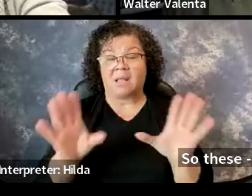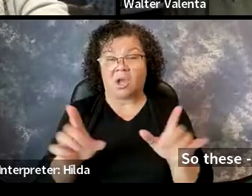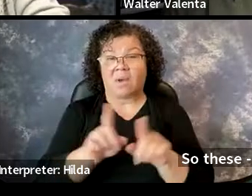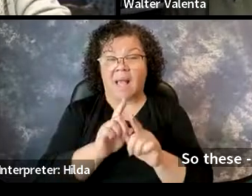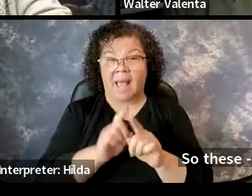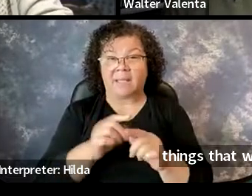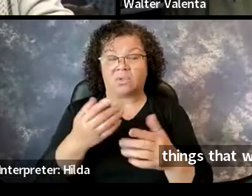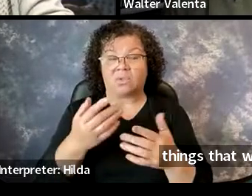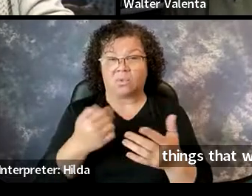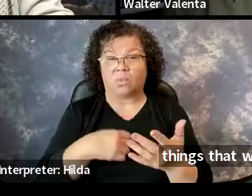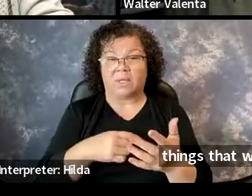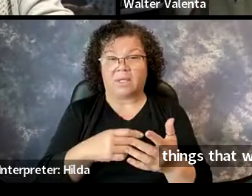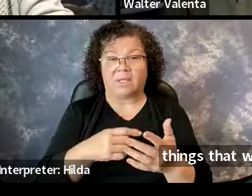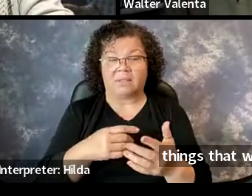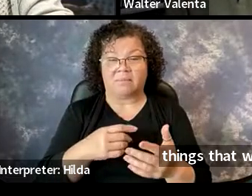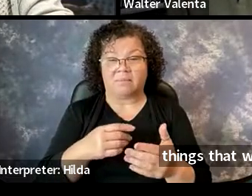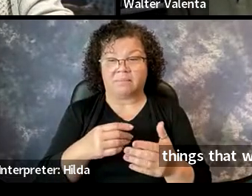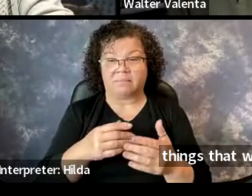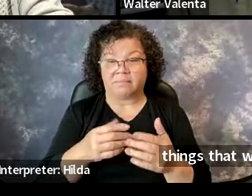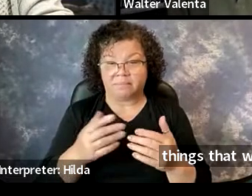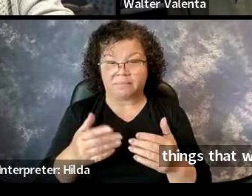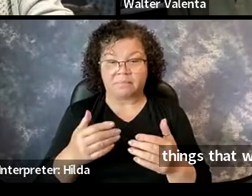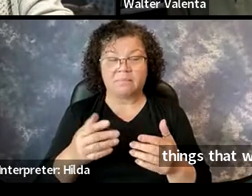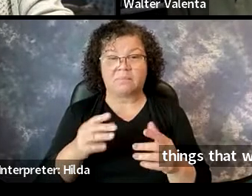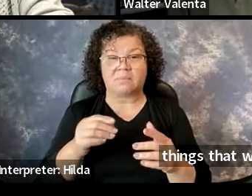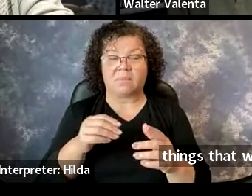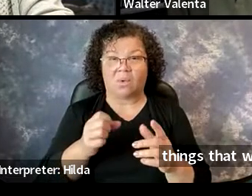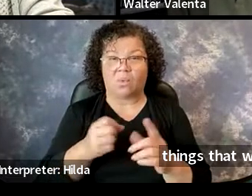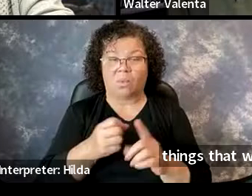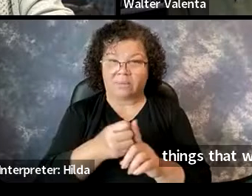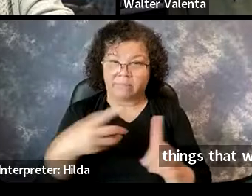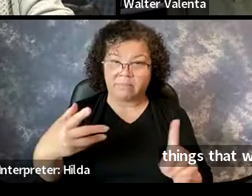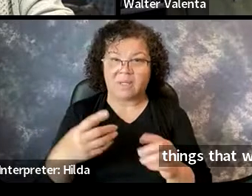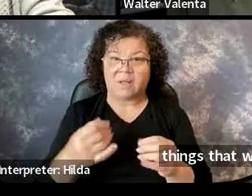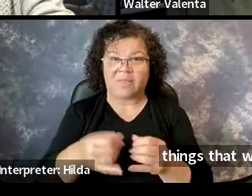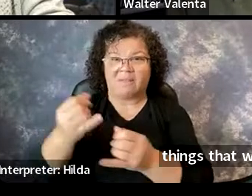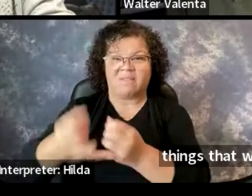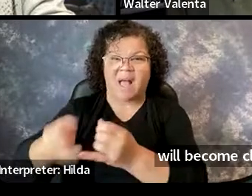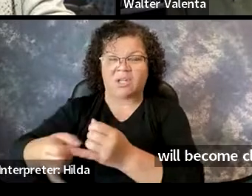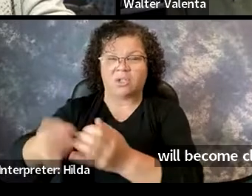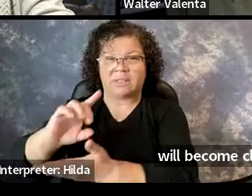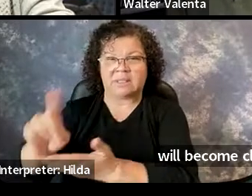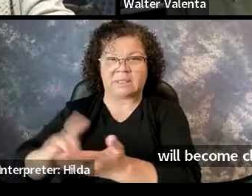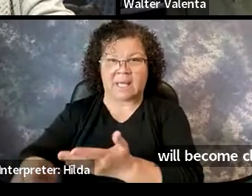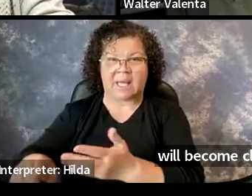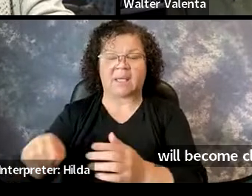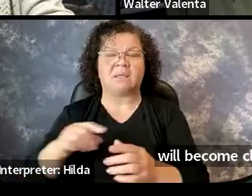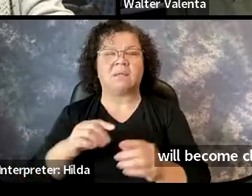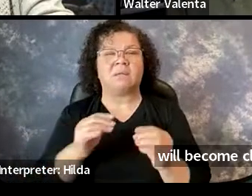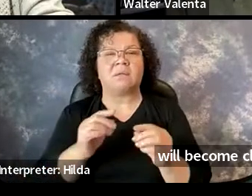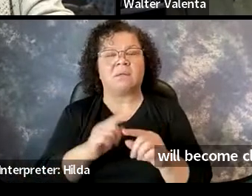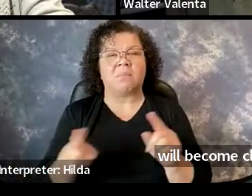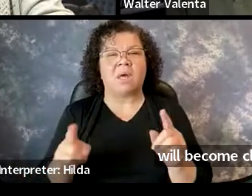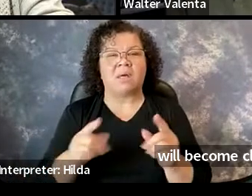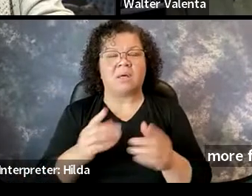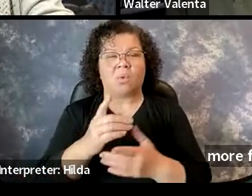get into more final design. And one of the things